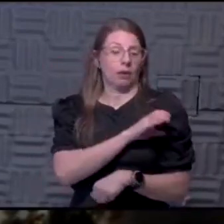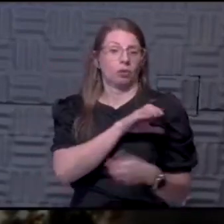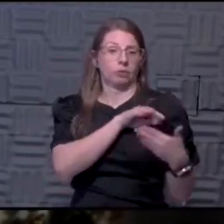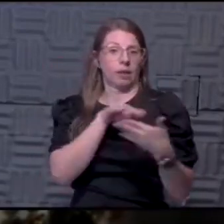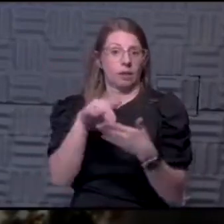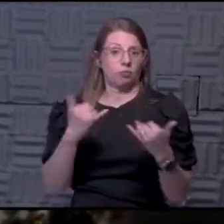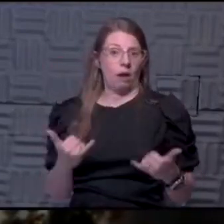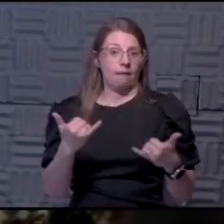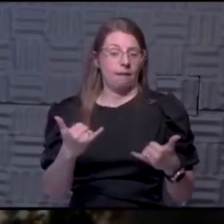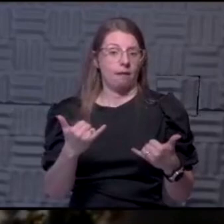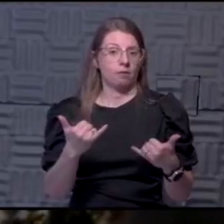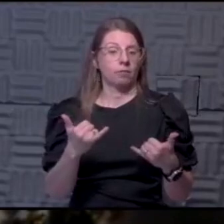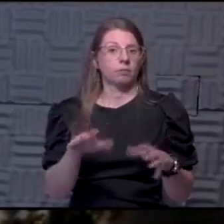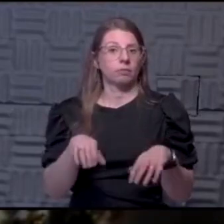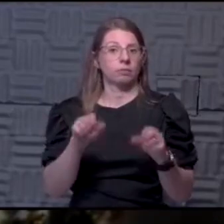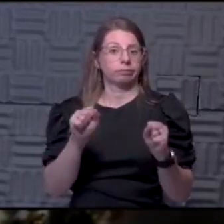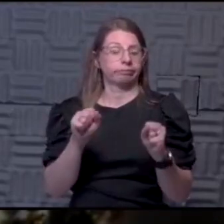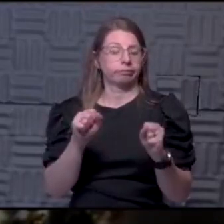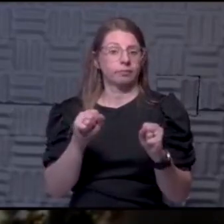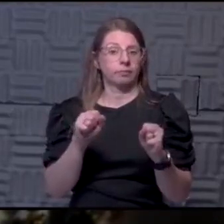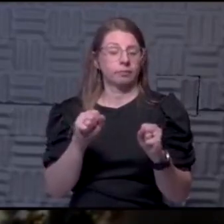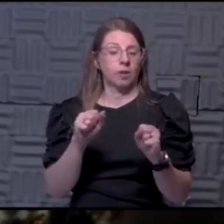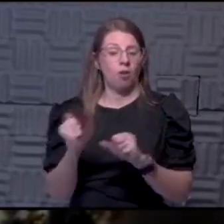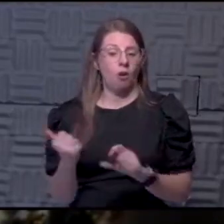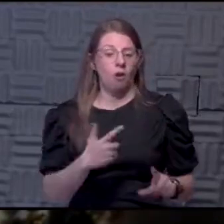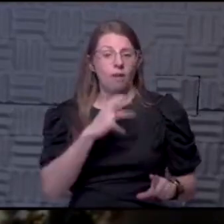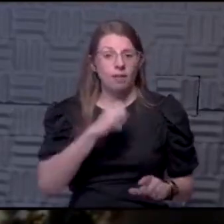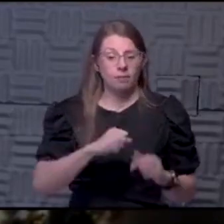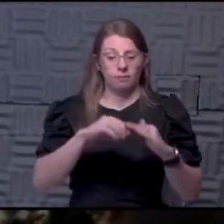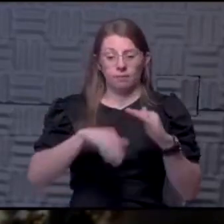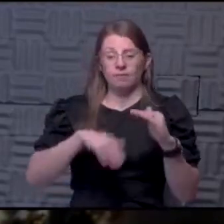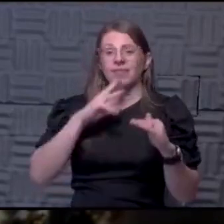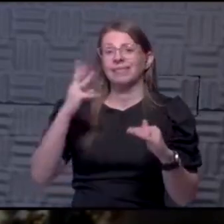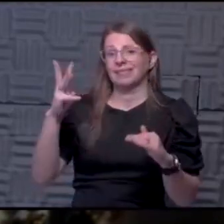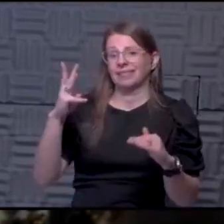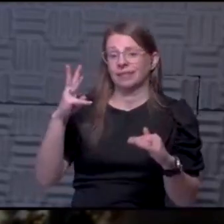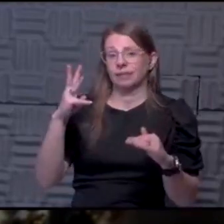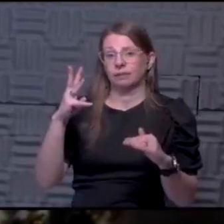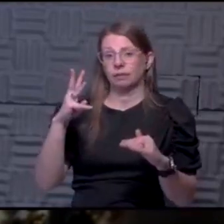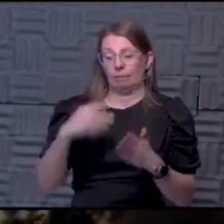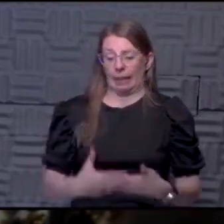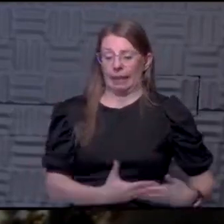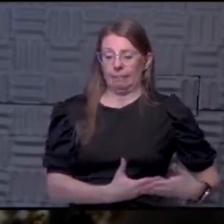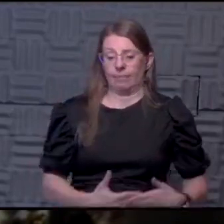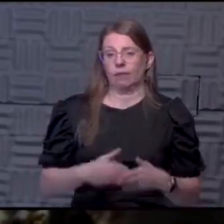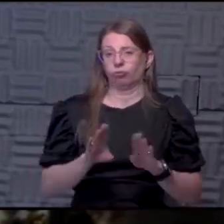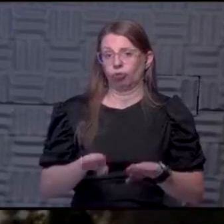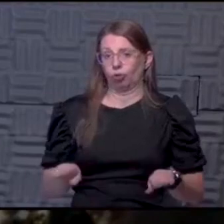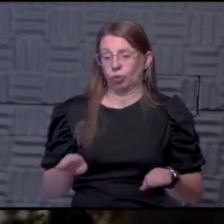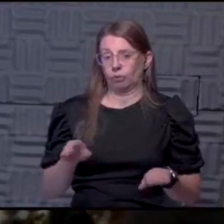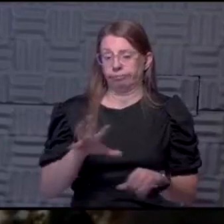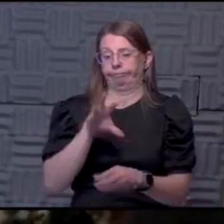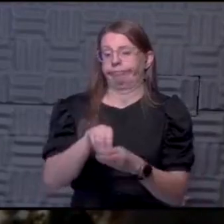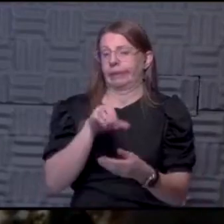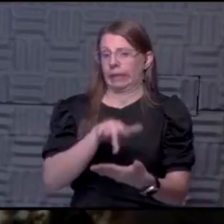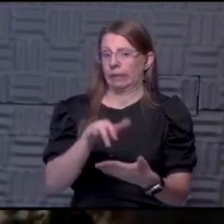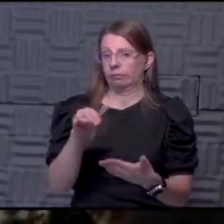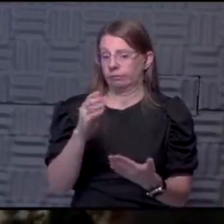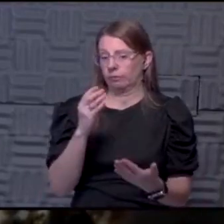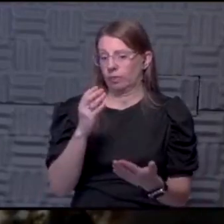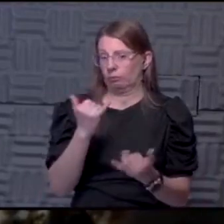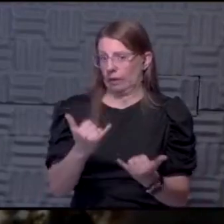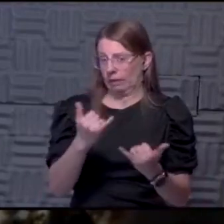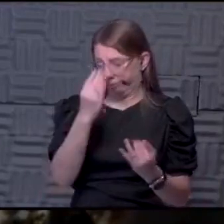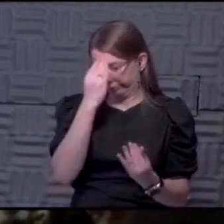going on now at all ages of young people below the age of 16, even down to babies and children. And so I don't